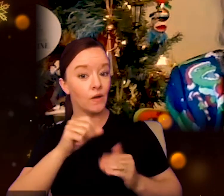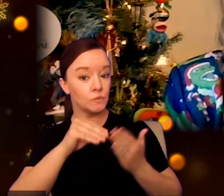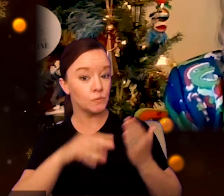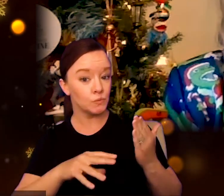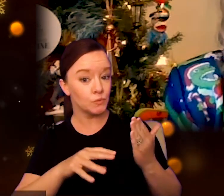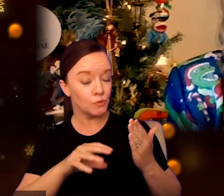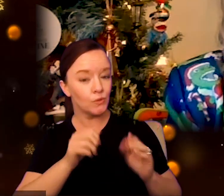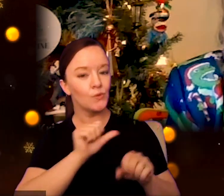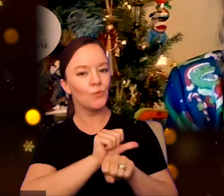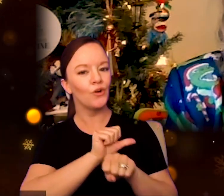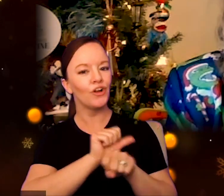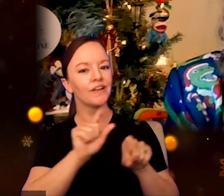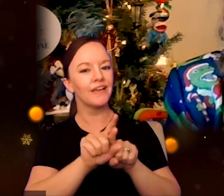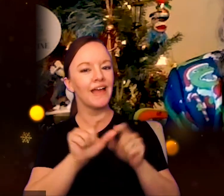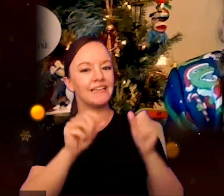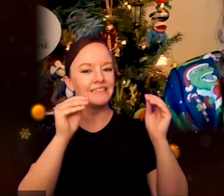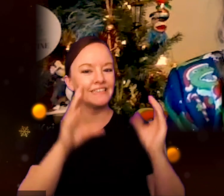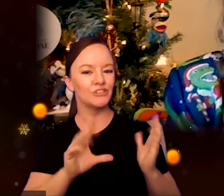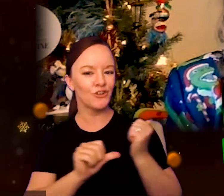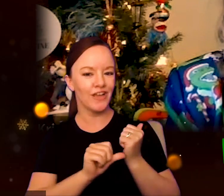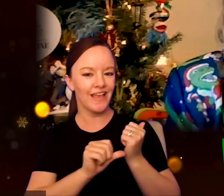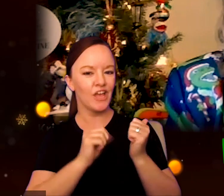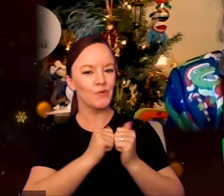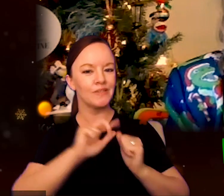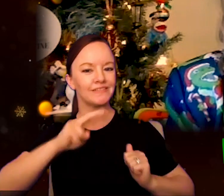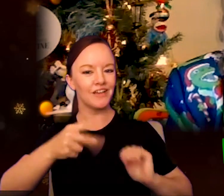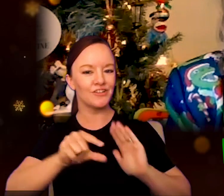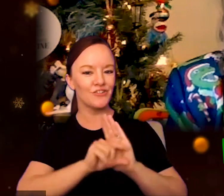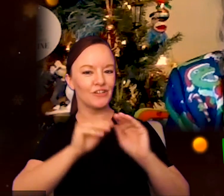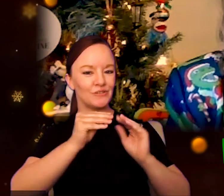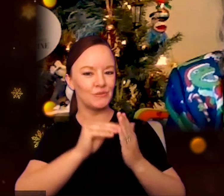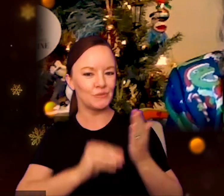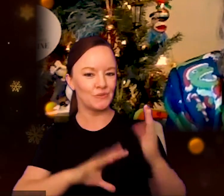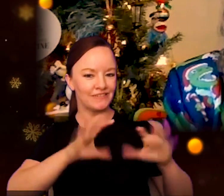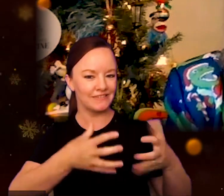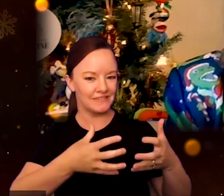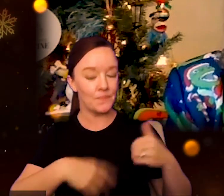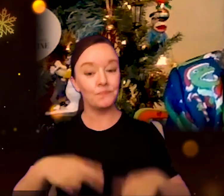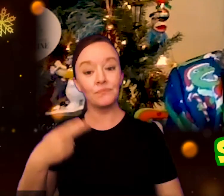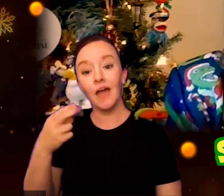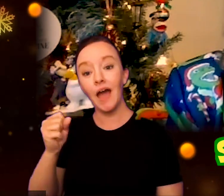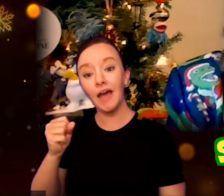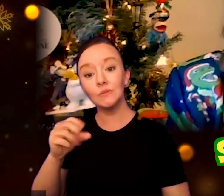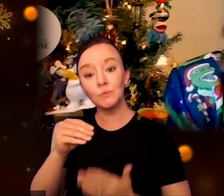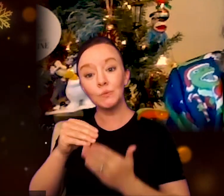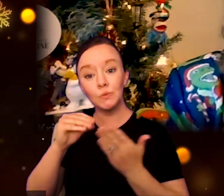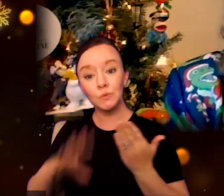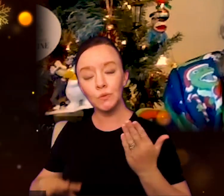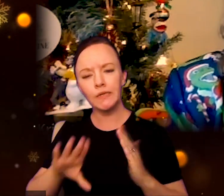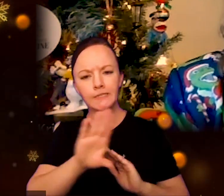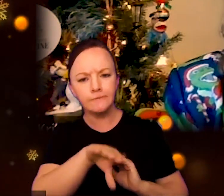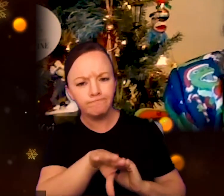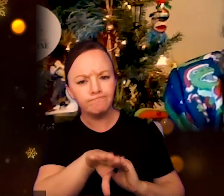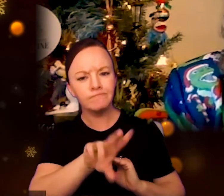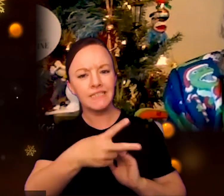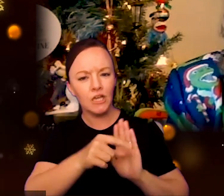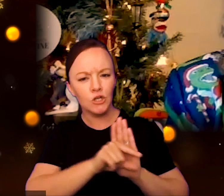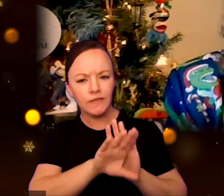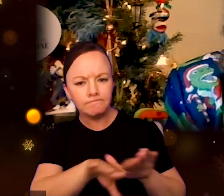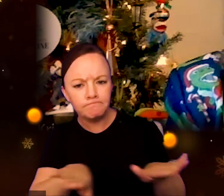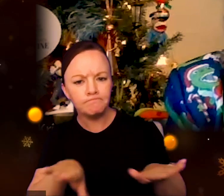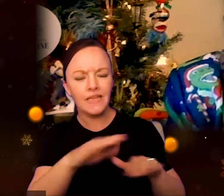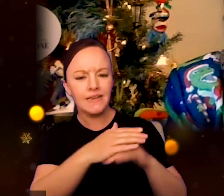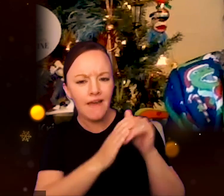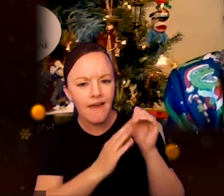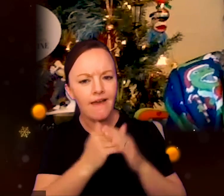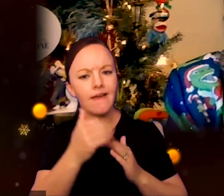saw one of the high school students working as a teacher's aide for the 2nd grade. The high school student was telling the 2nd graders to play nice